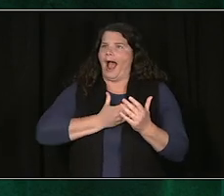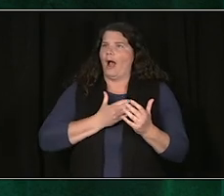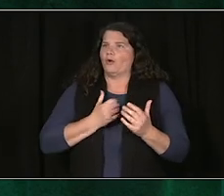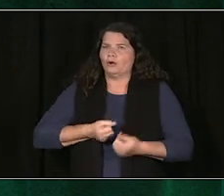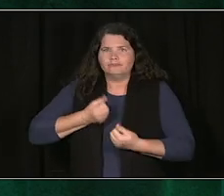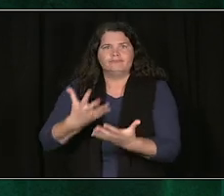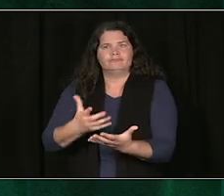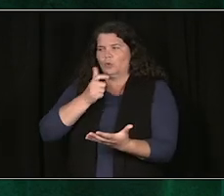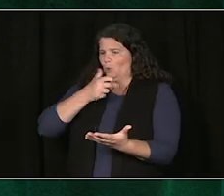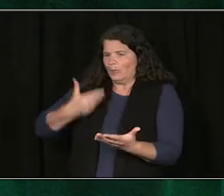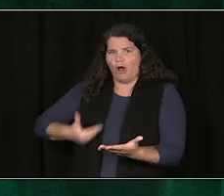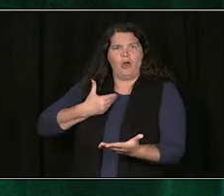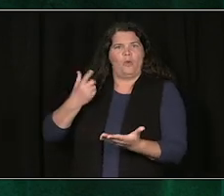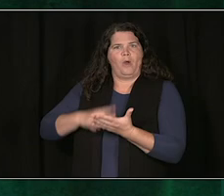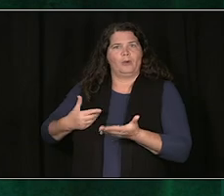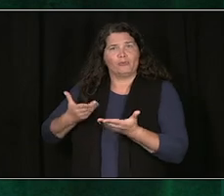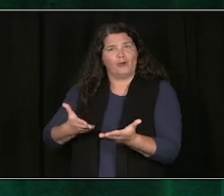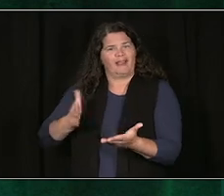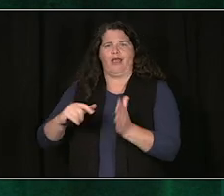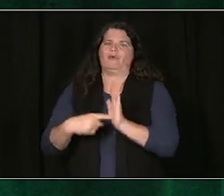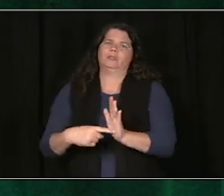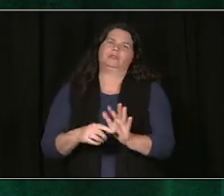express themselves and still have that representation.